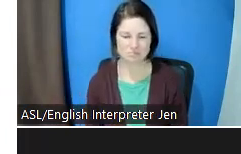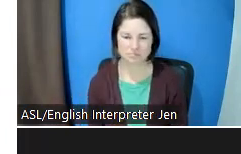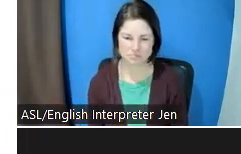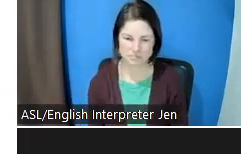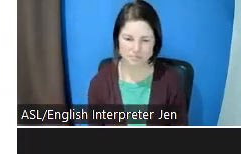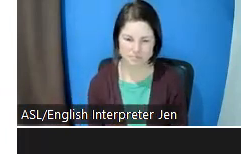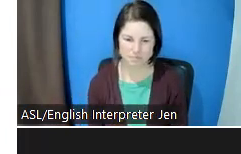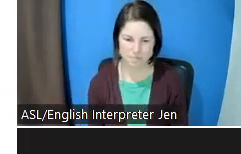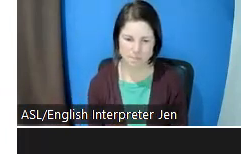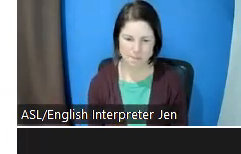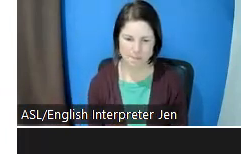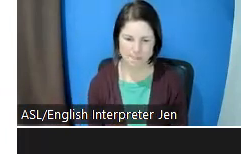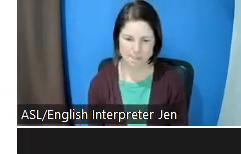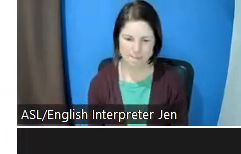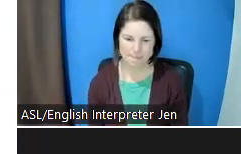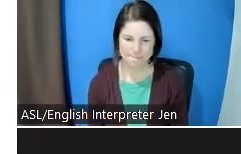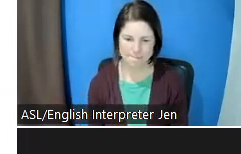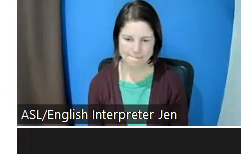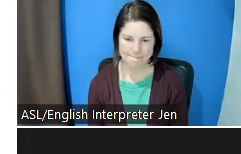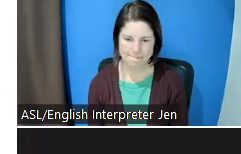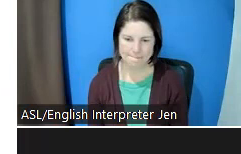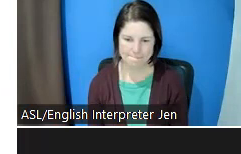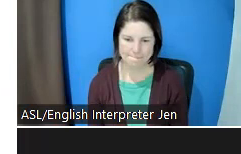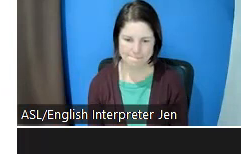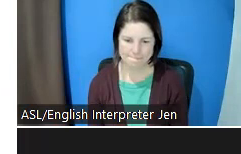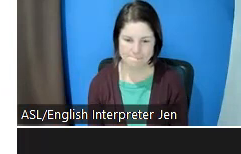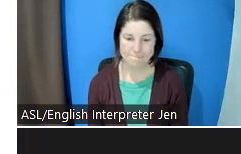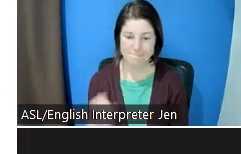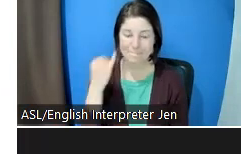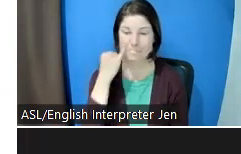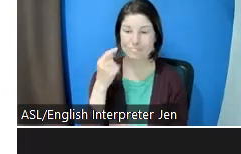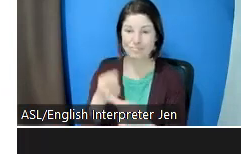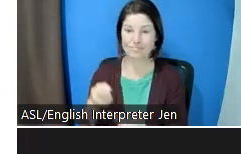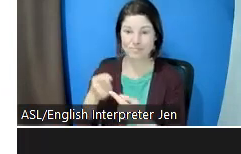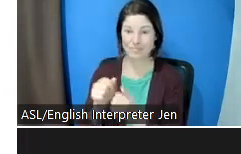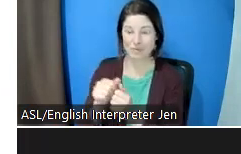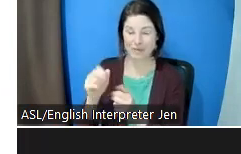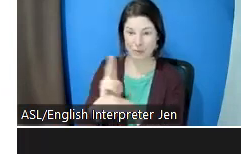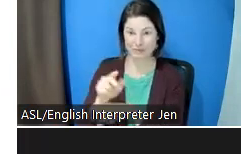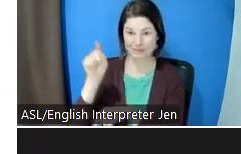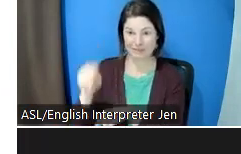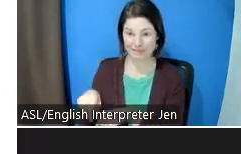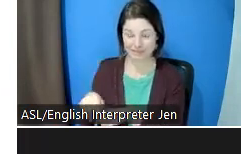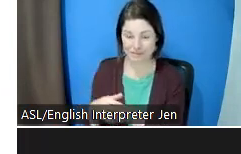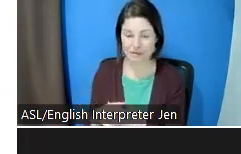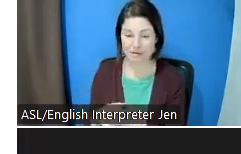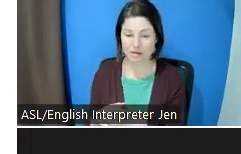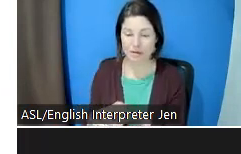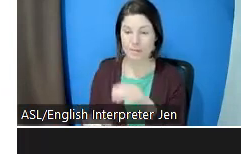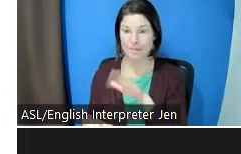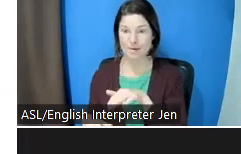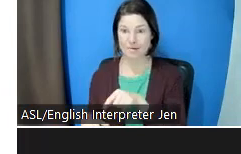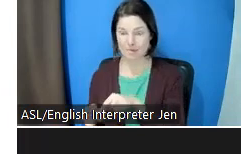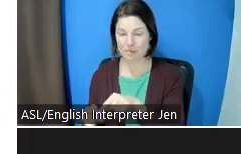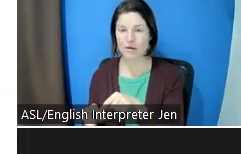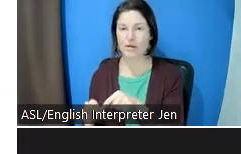JOT form platform application. If you have any issues with that, this is also right here a link to a